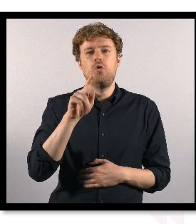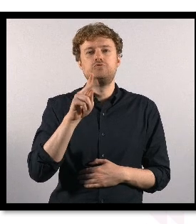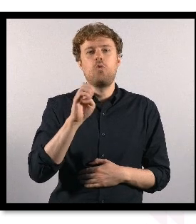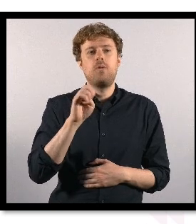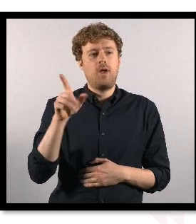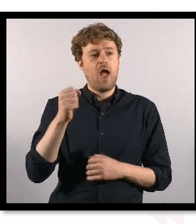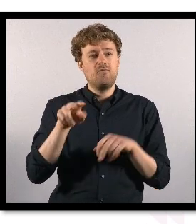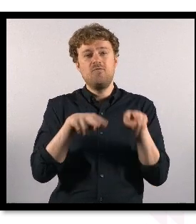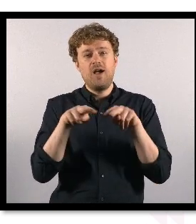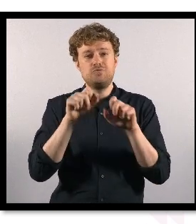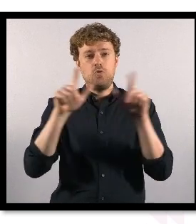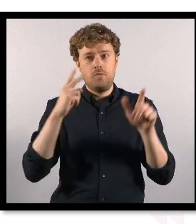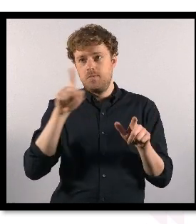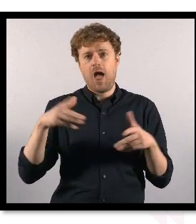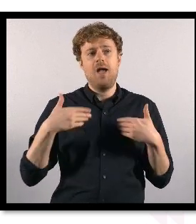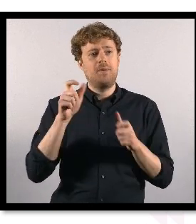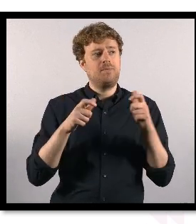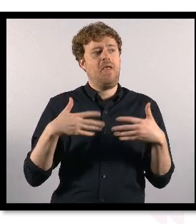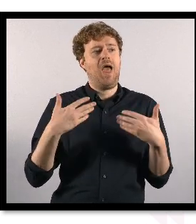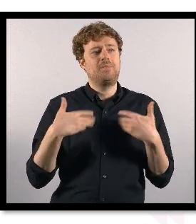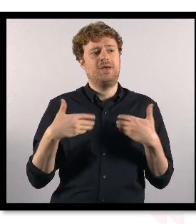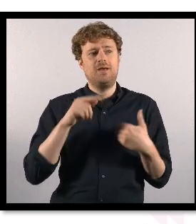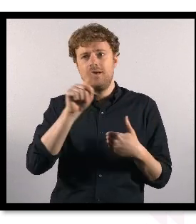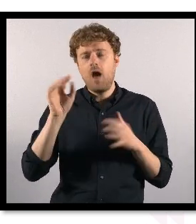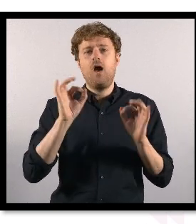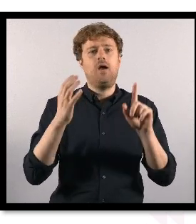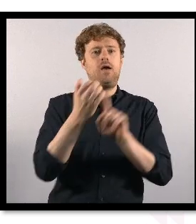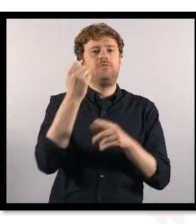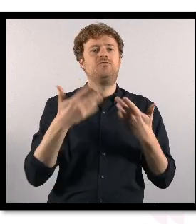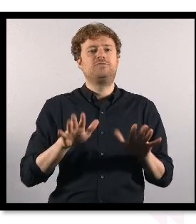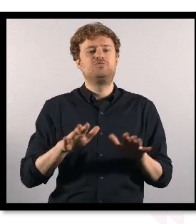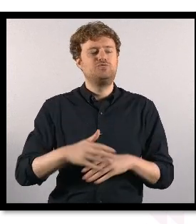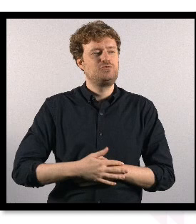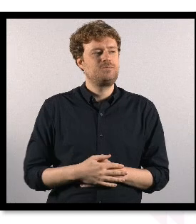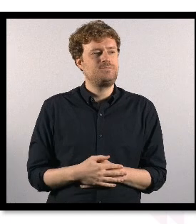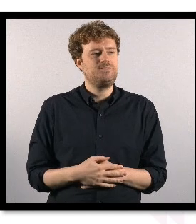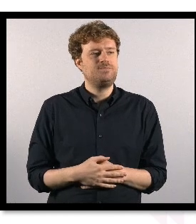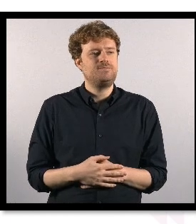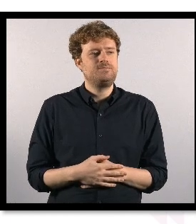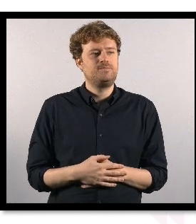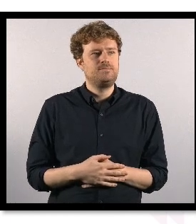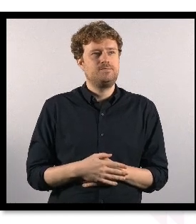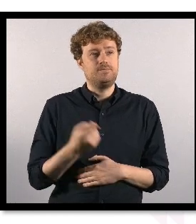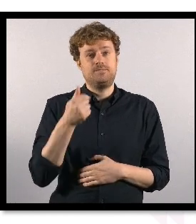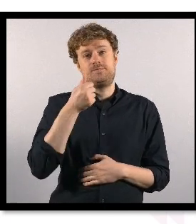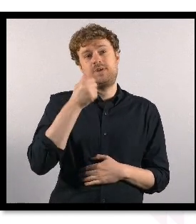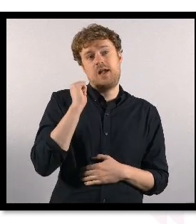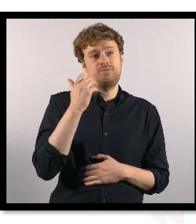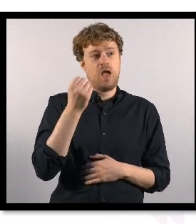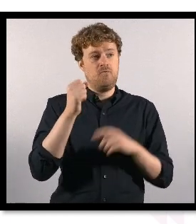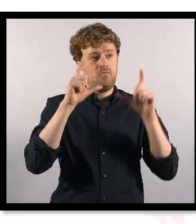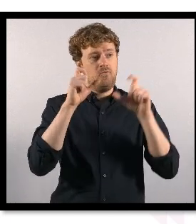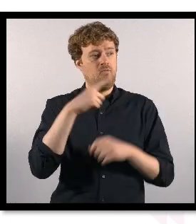in one review period, which is really positive. And even if you look to the other levels, because we have this evaluation with